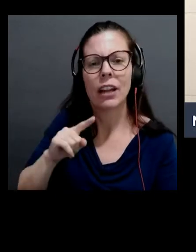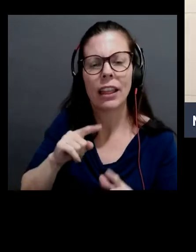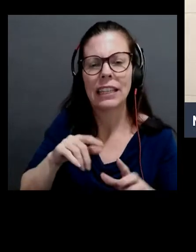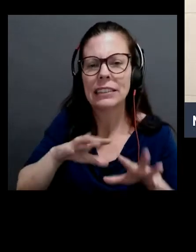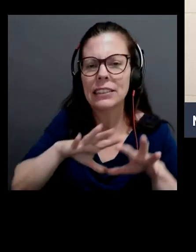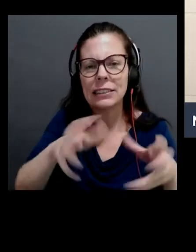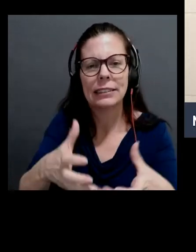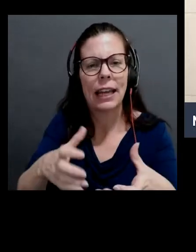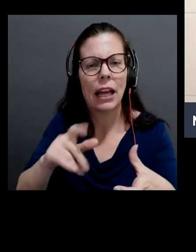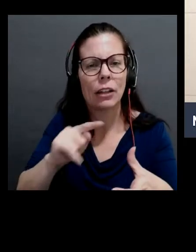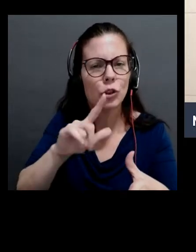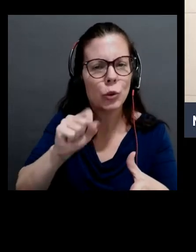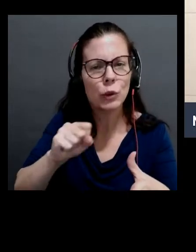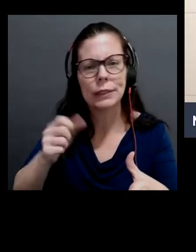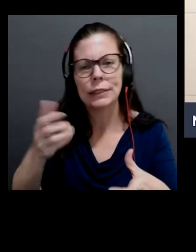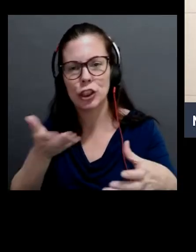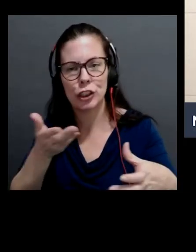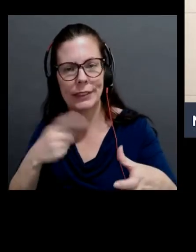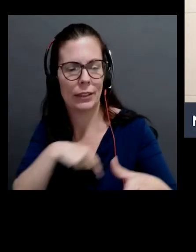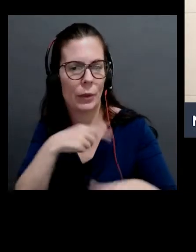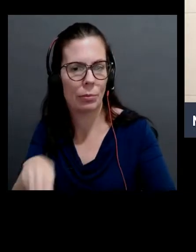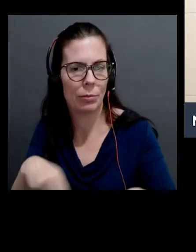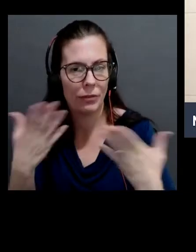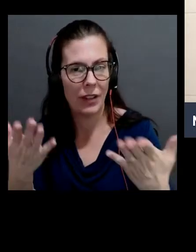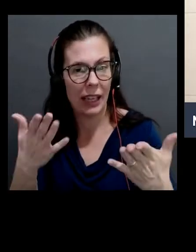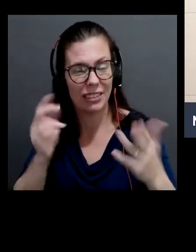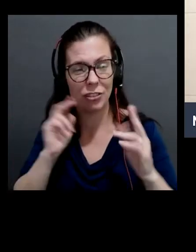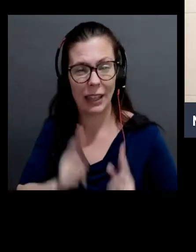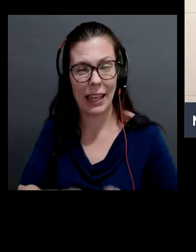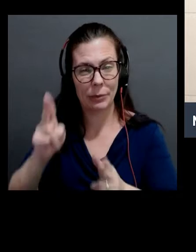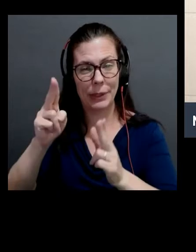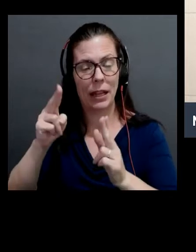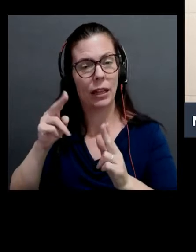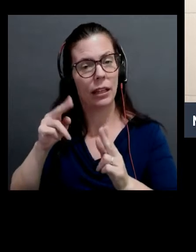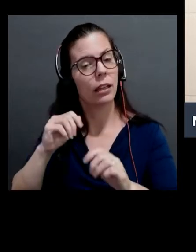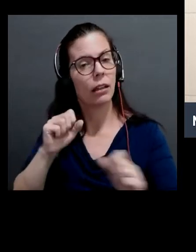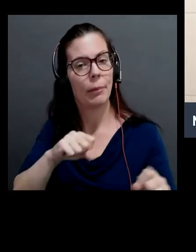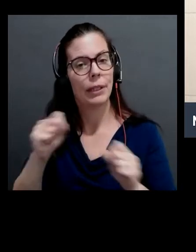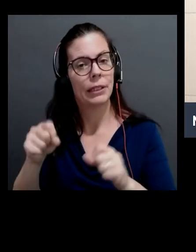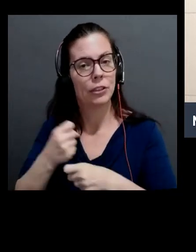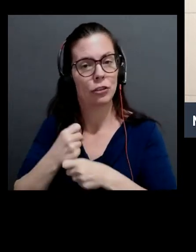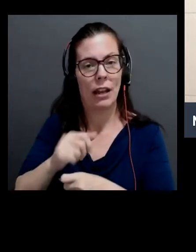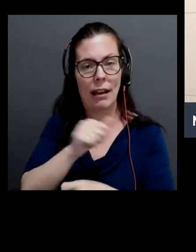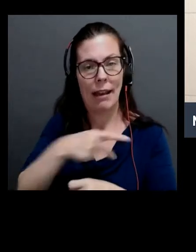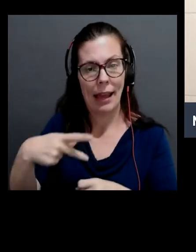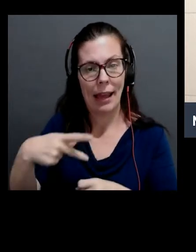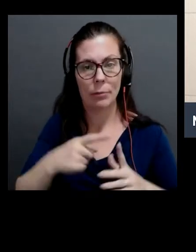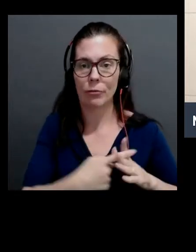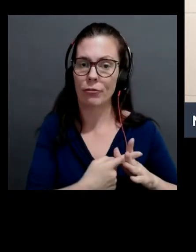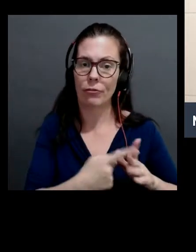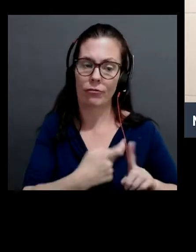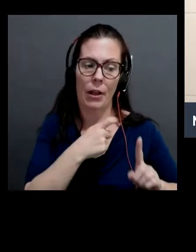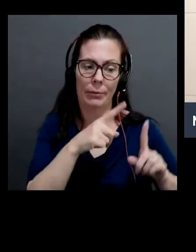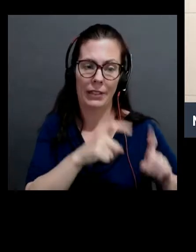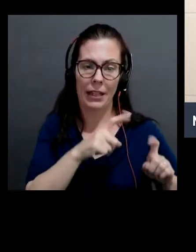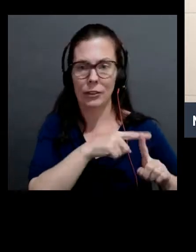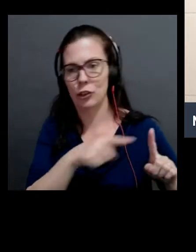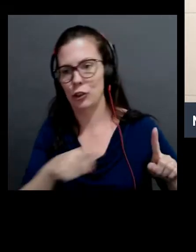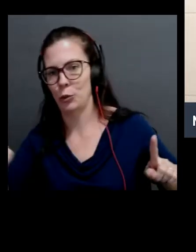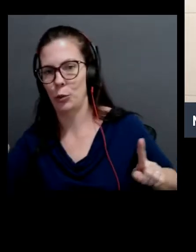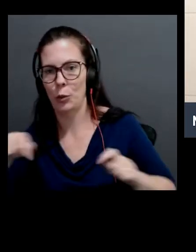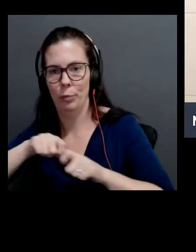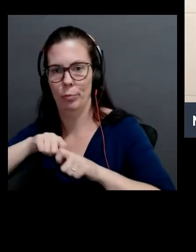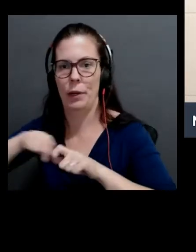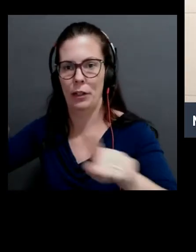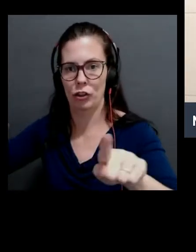really expedite the ability to create applications from prototype all the way to production. Now, today you're going to hear about some